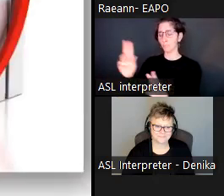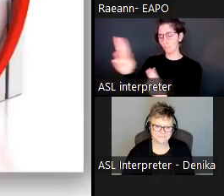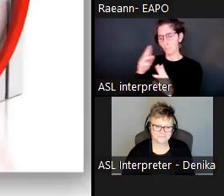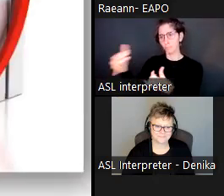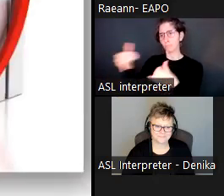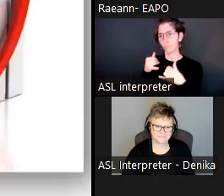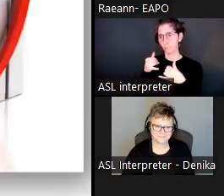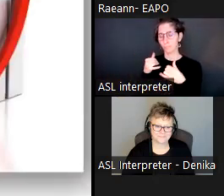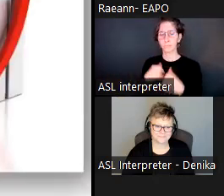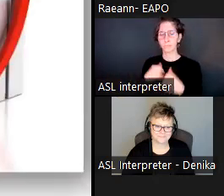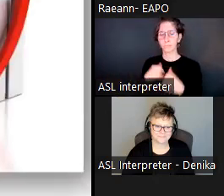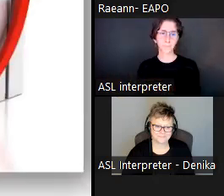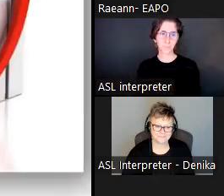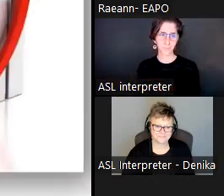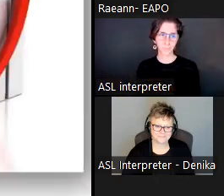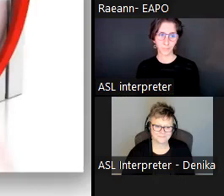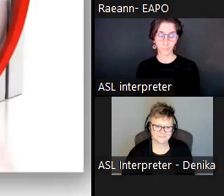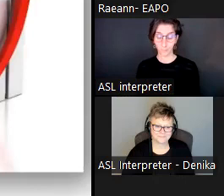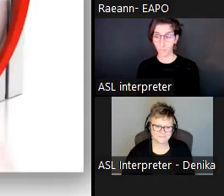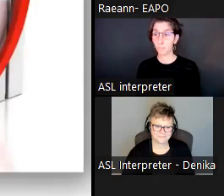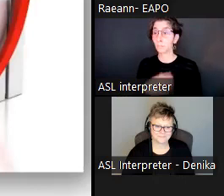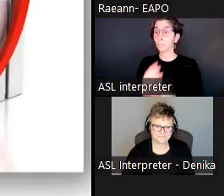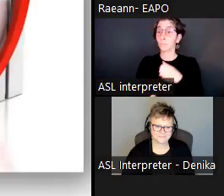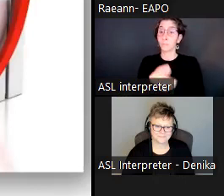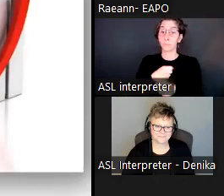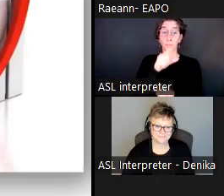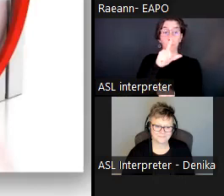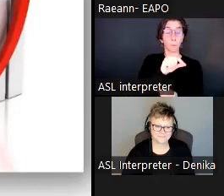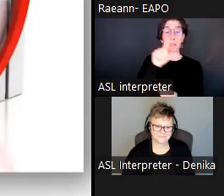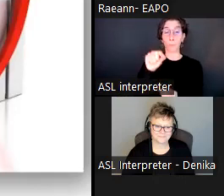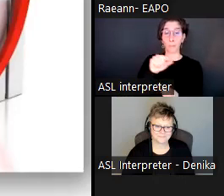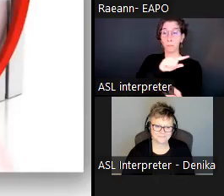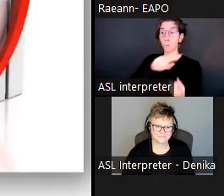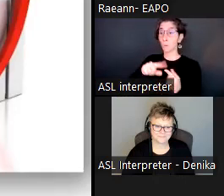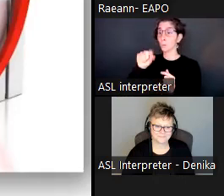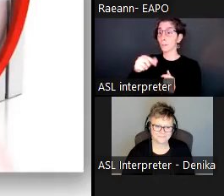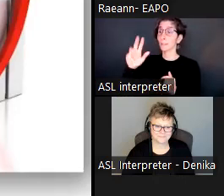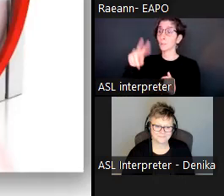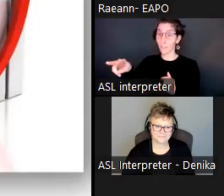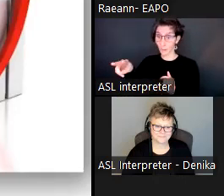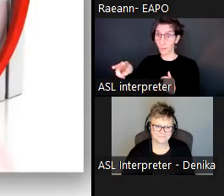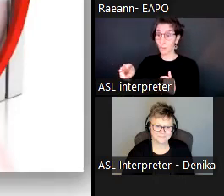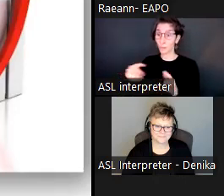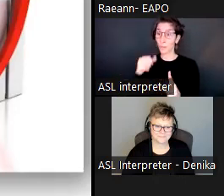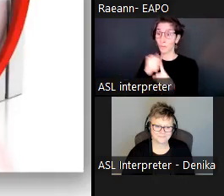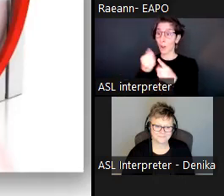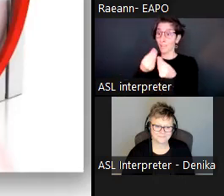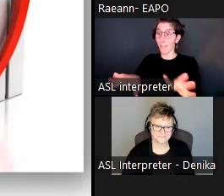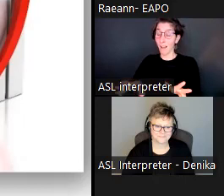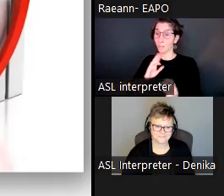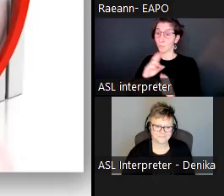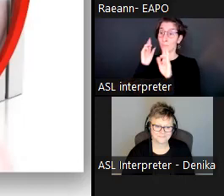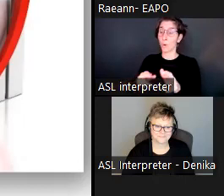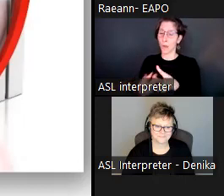So from 2020 to 2022, the reported fraud losses has